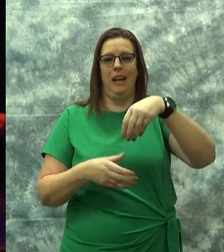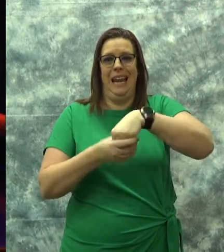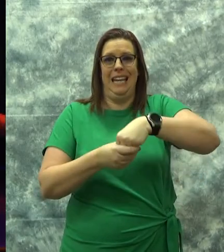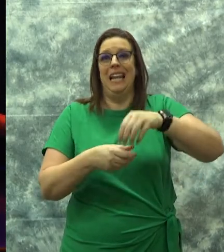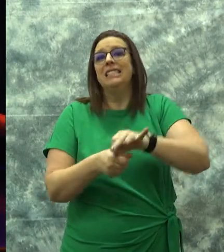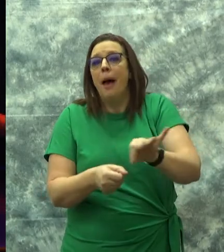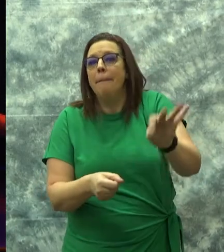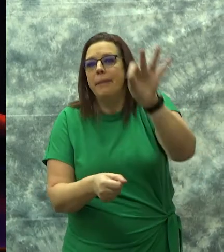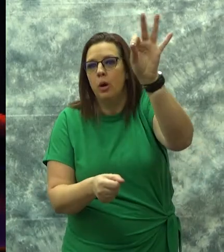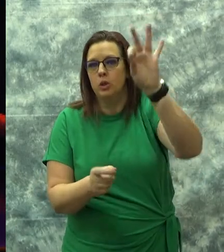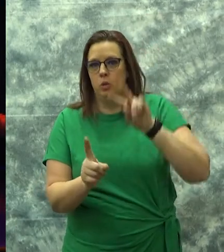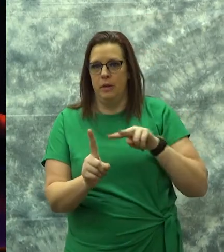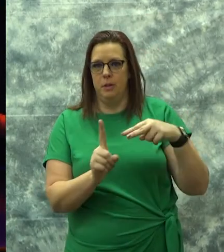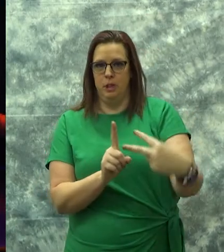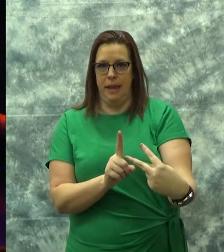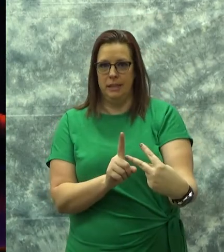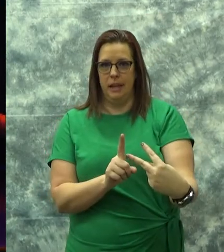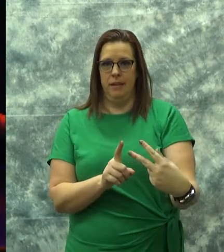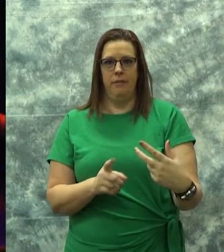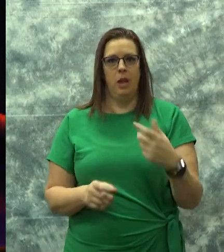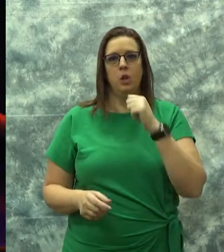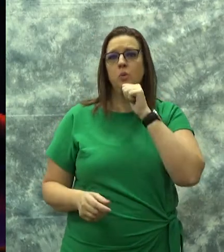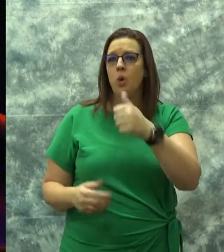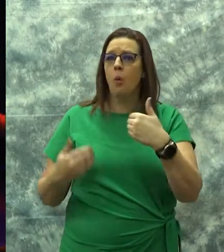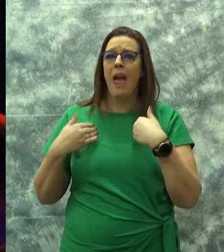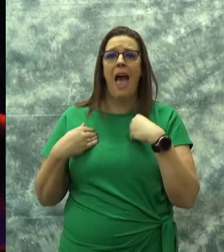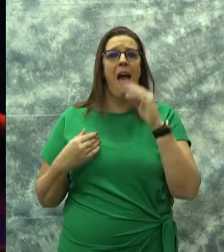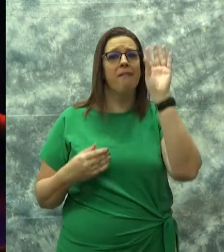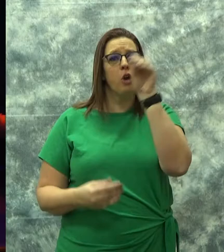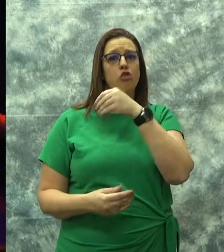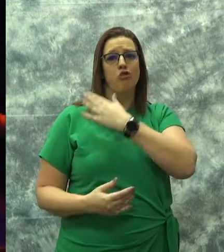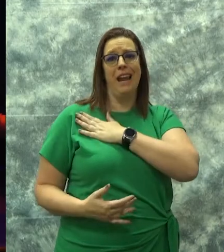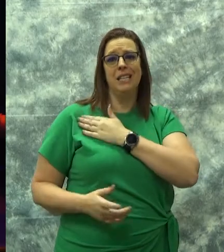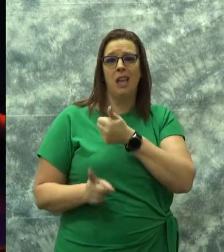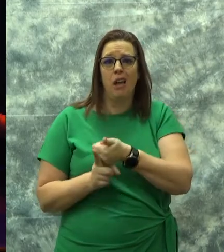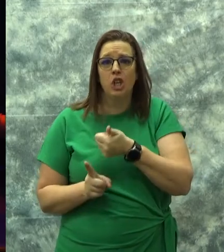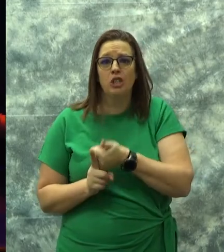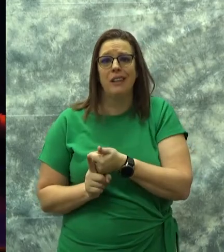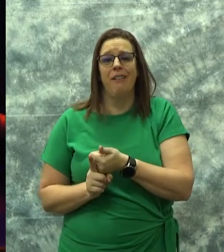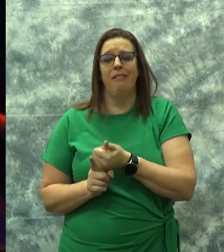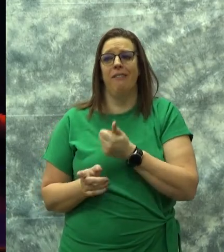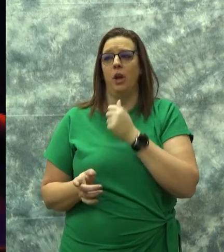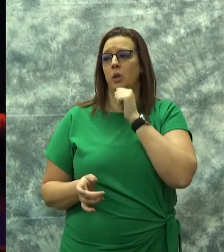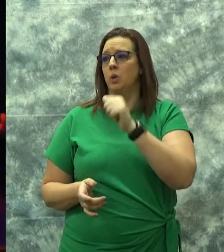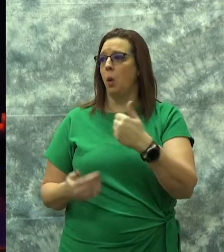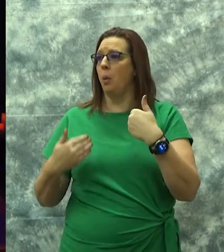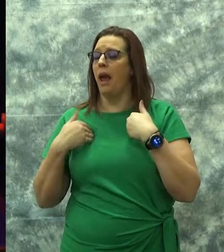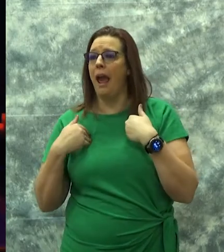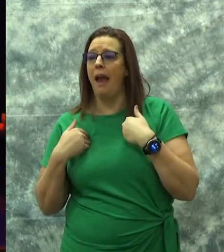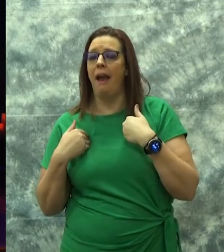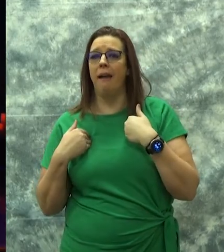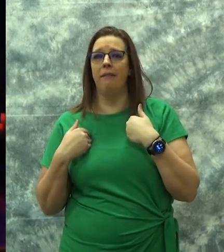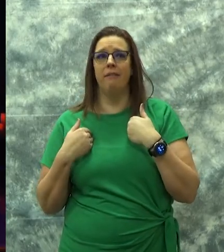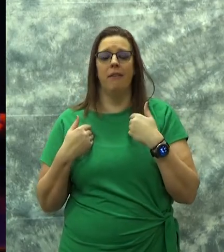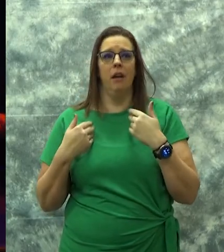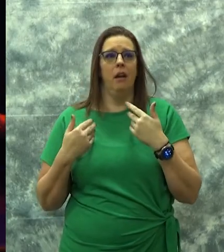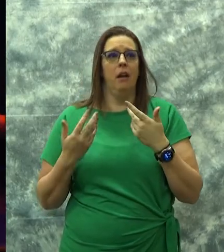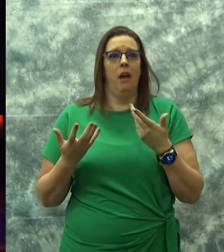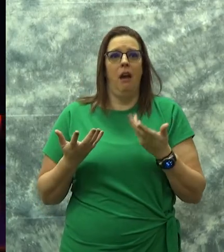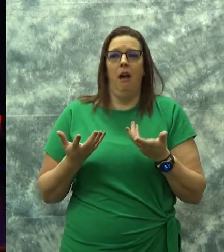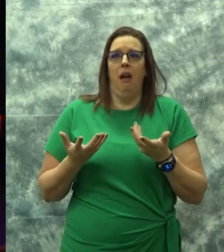finding peace and ease and grace with how we see ourselves or see the world. And this can become